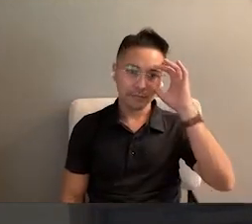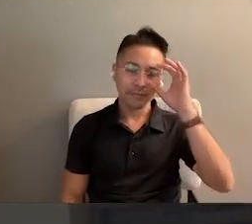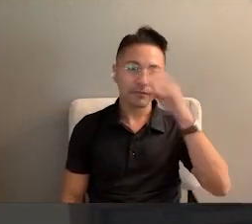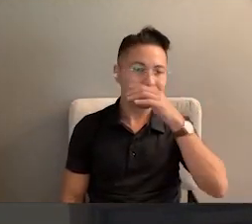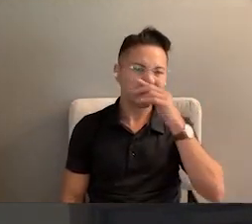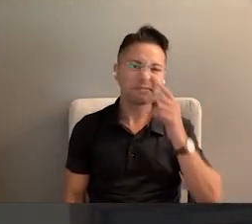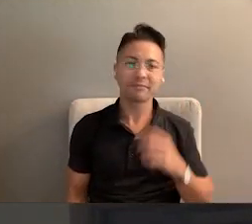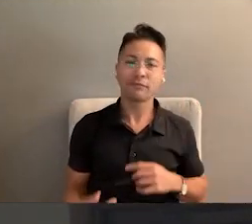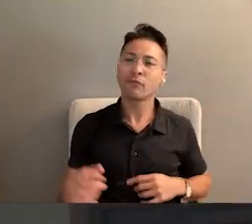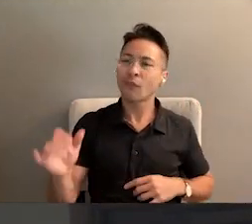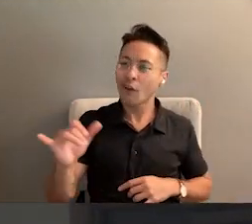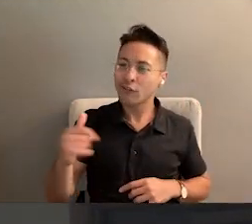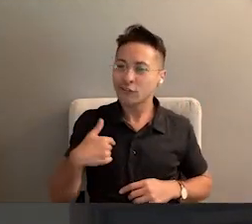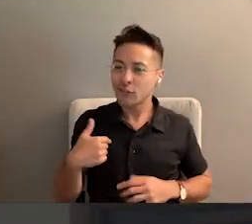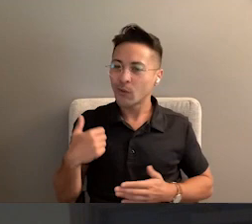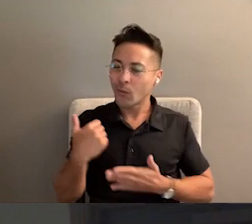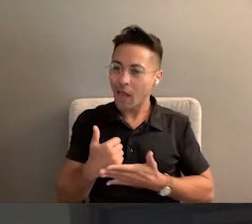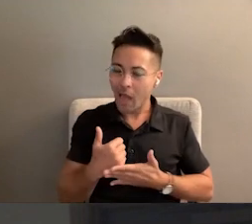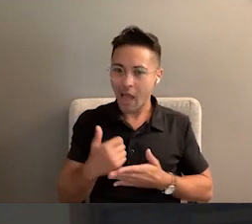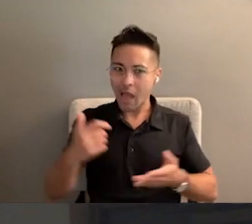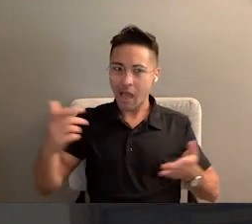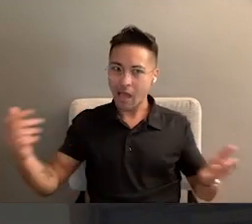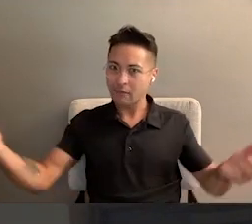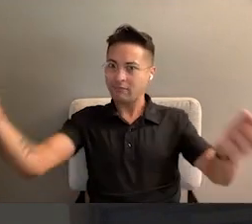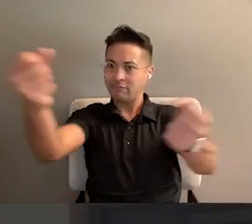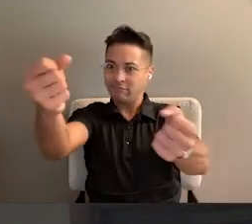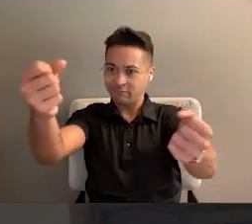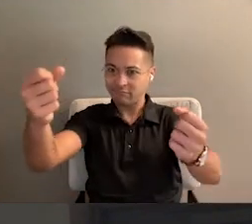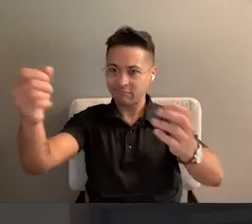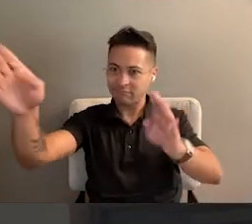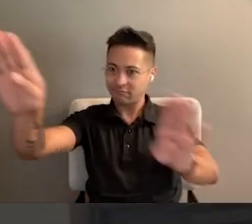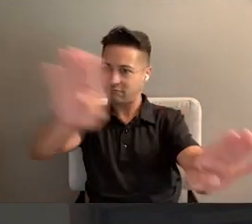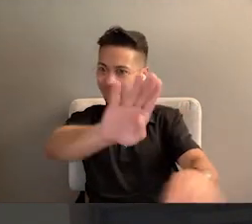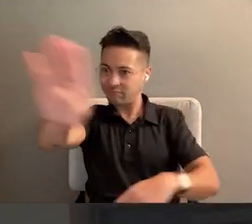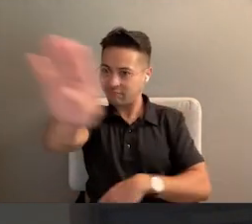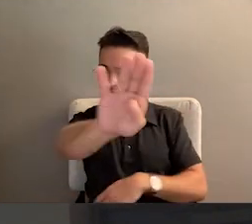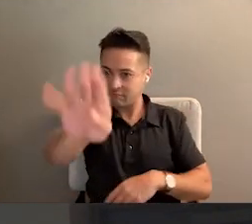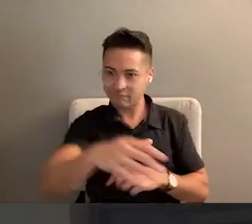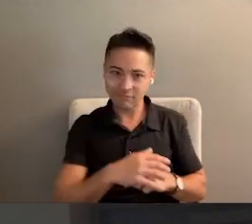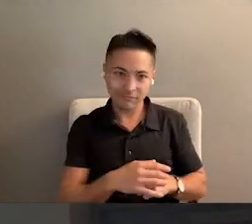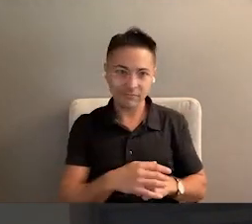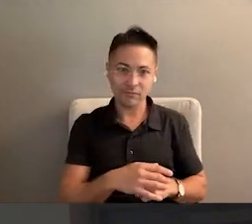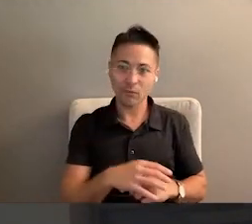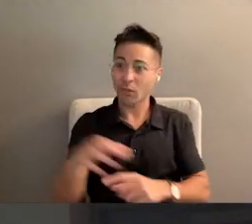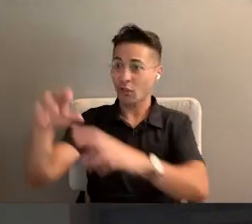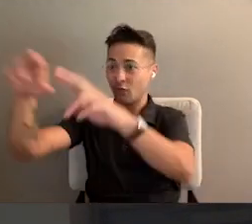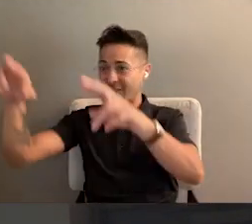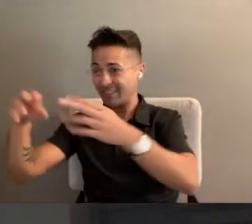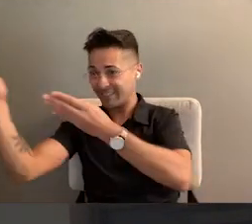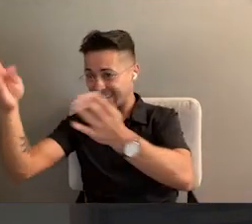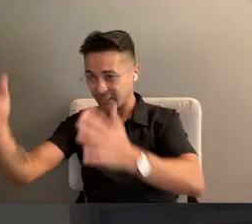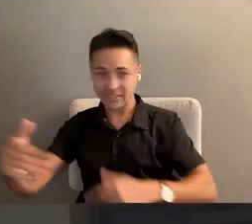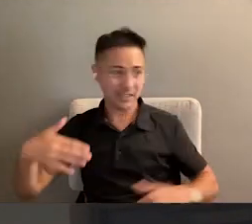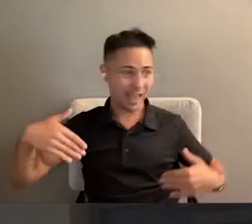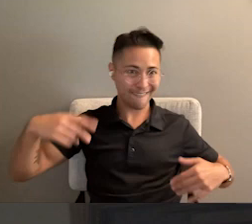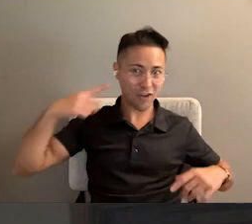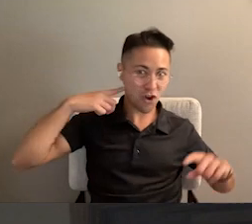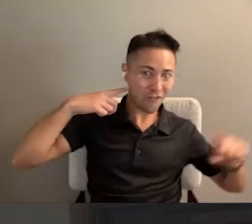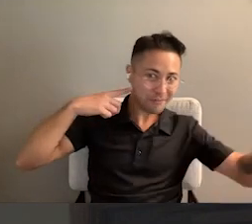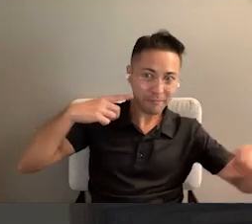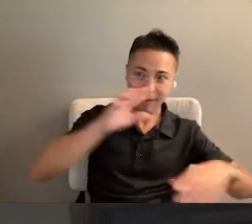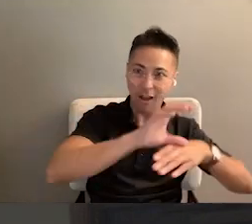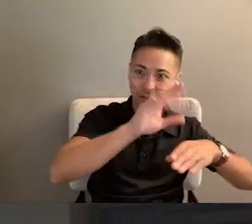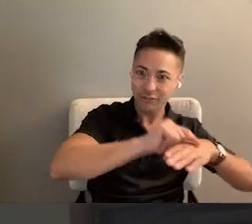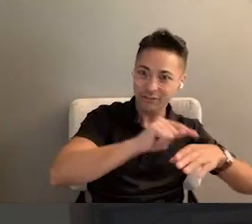us, right? If you've never, we will also help bridge that gap between you and your consultant, right? You're trying to